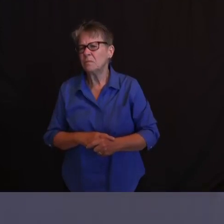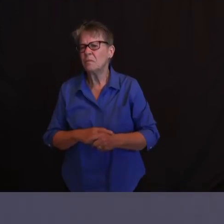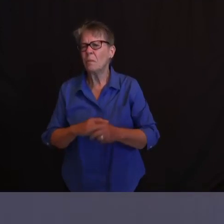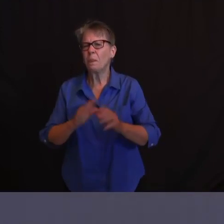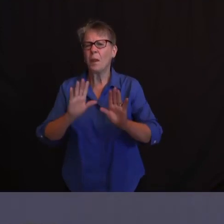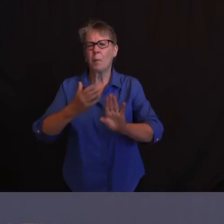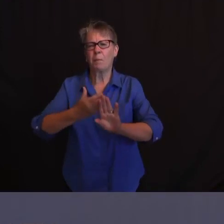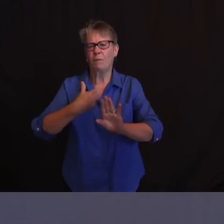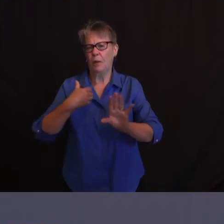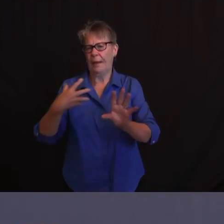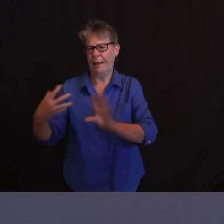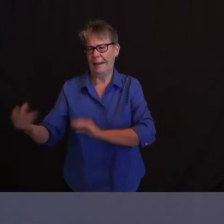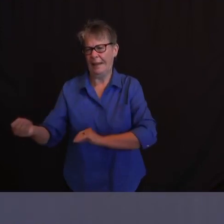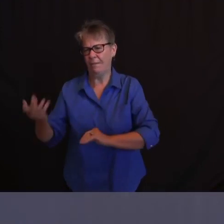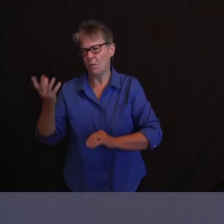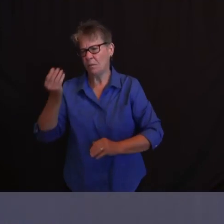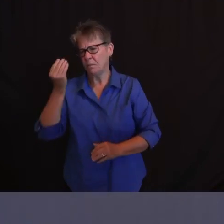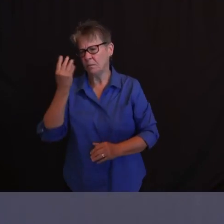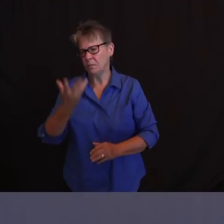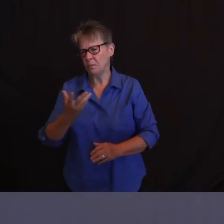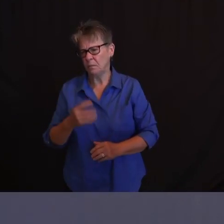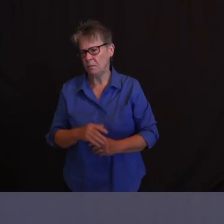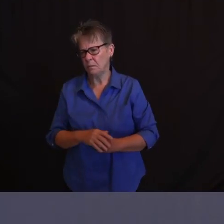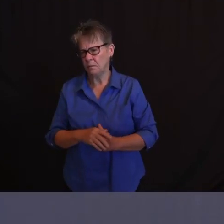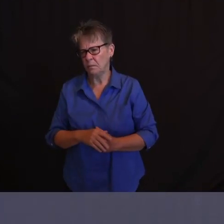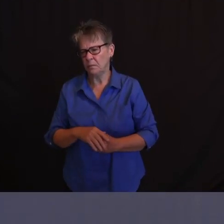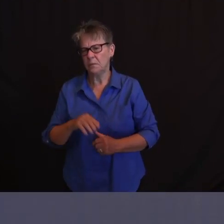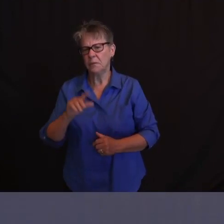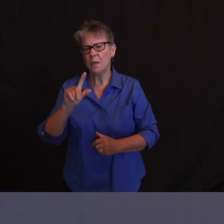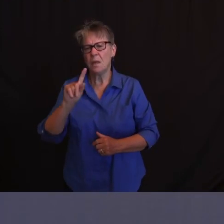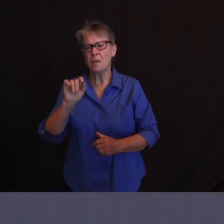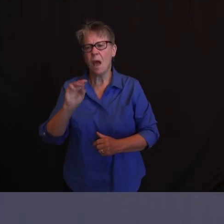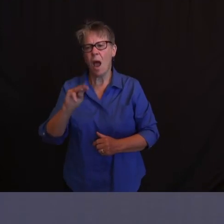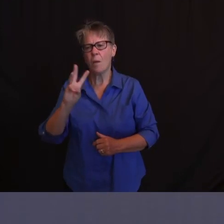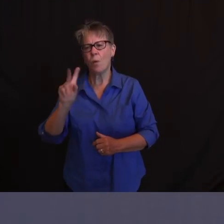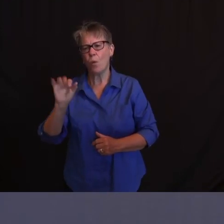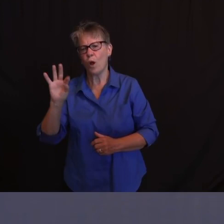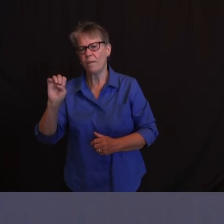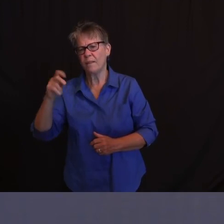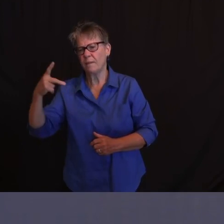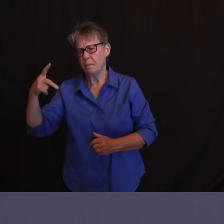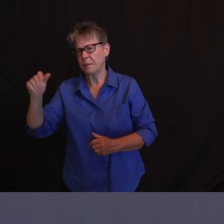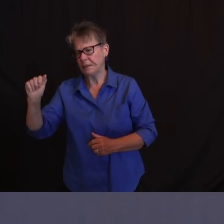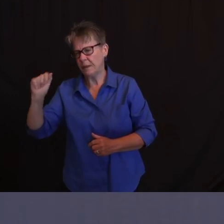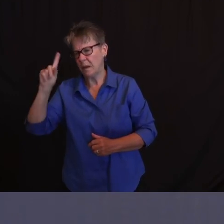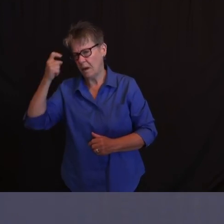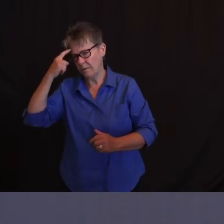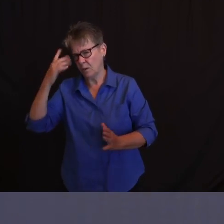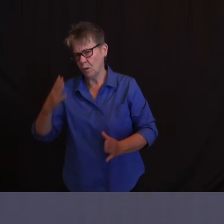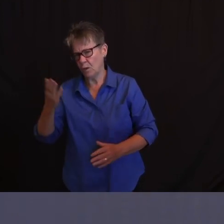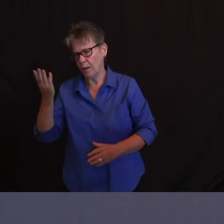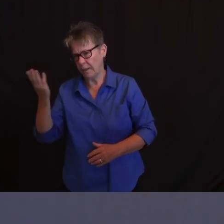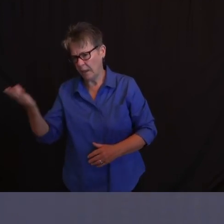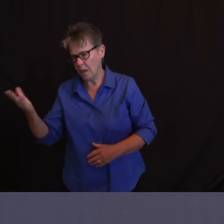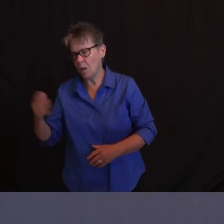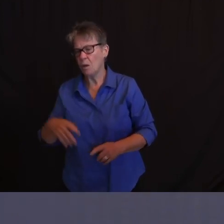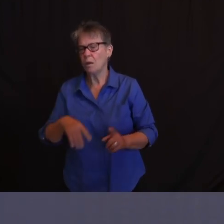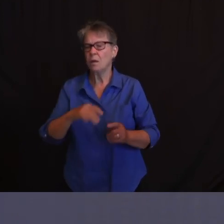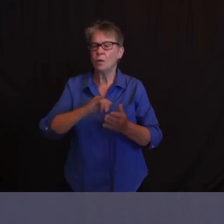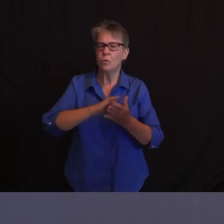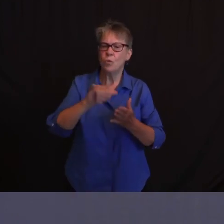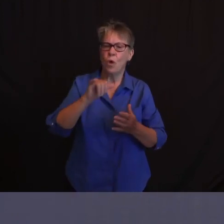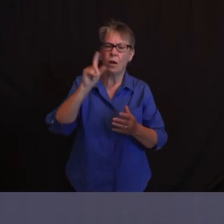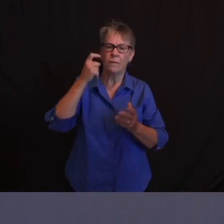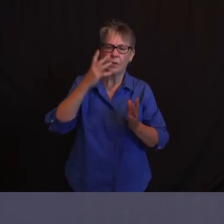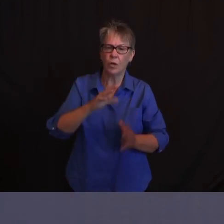Governor Tom Wolf in Pennsylvania, Governor Andrew Cuomo in New York, just sort of looking at our respective realities and steps